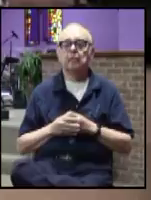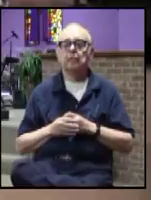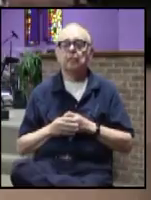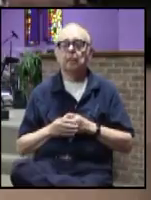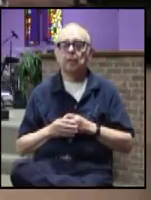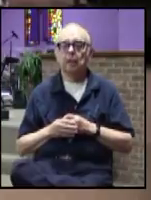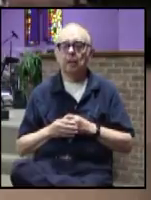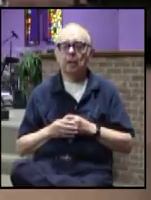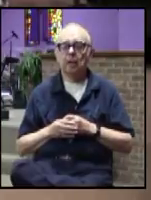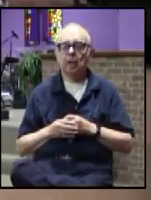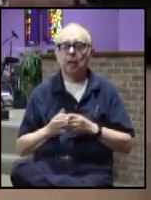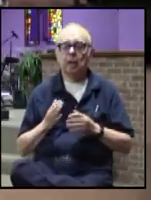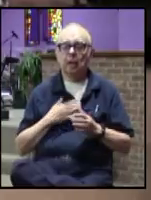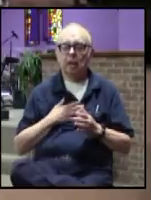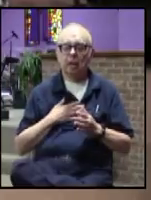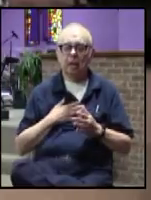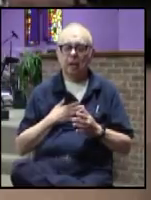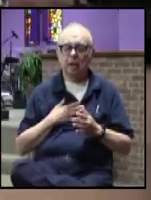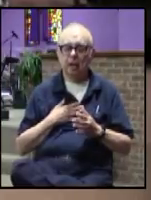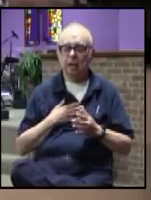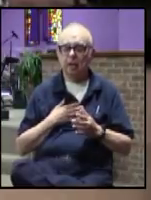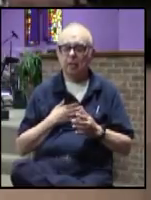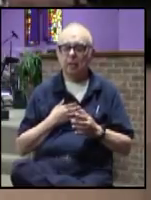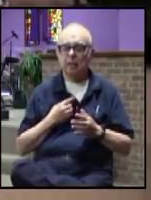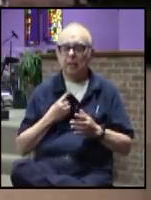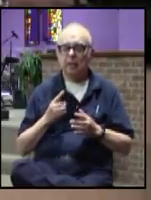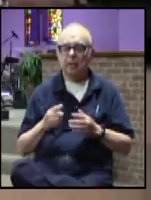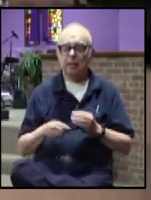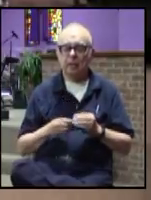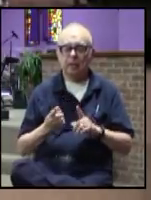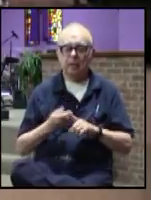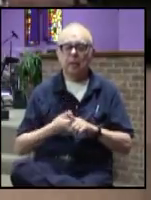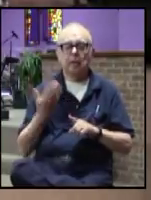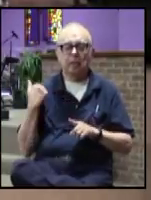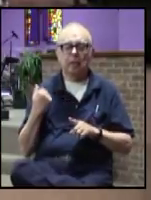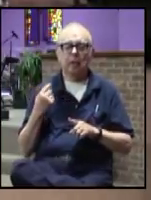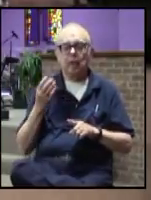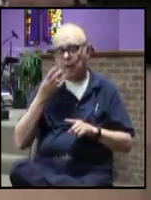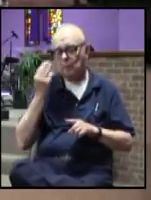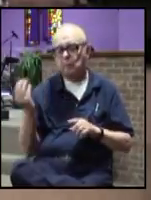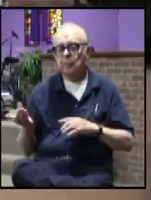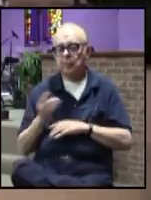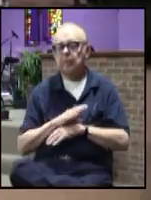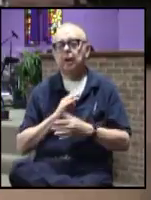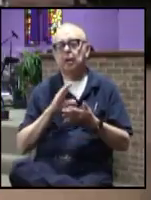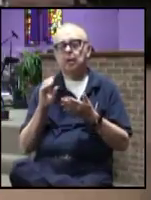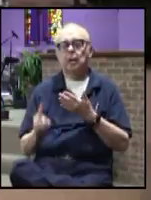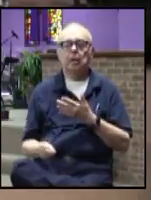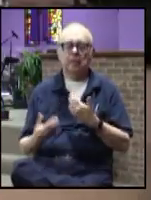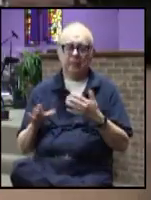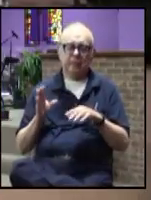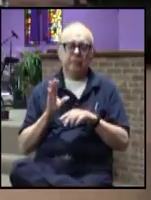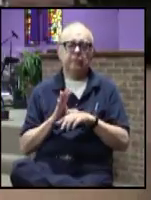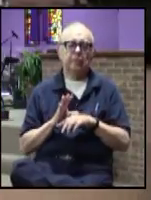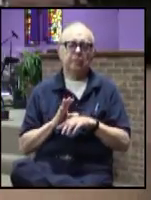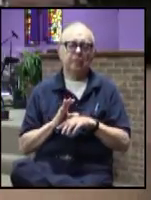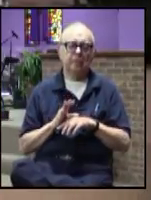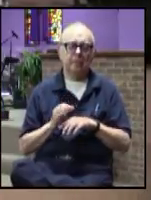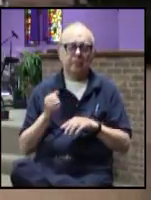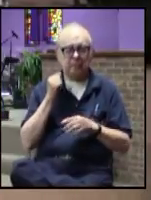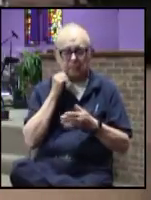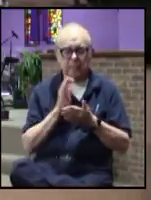this one. This one stated, a month ago on Memorial Day weekend, after